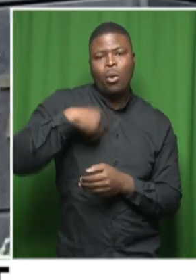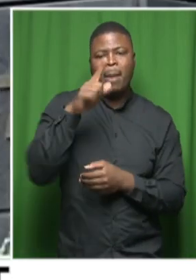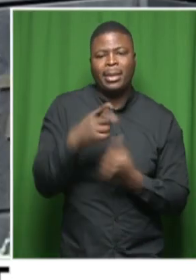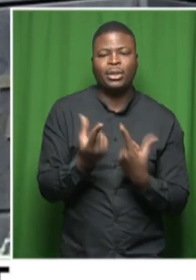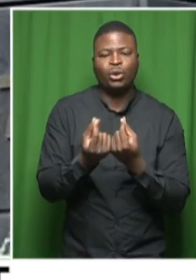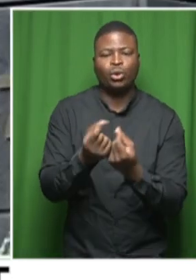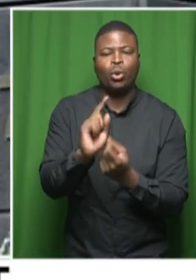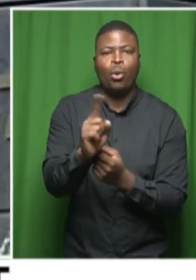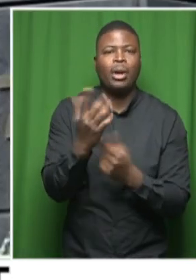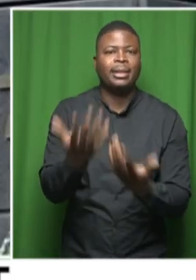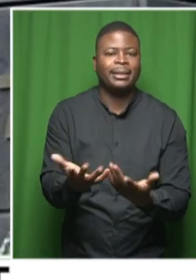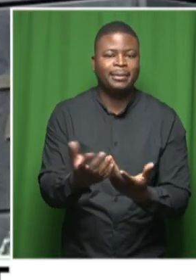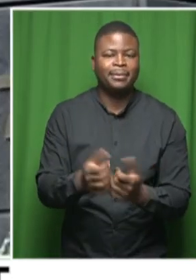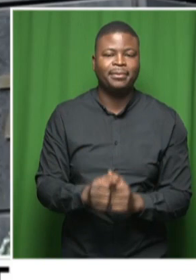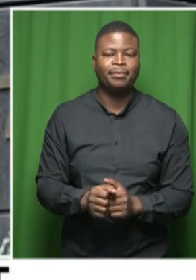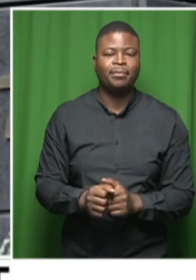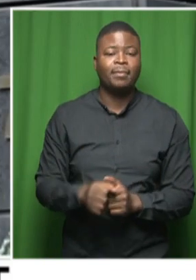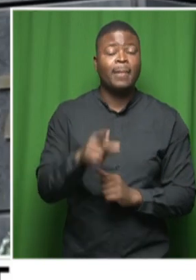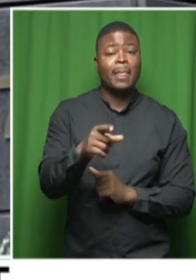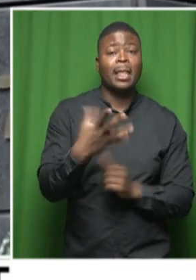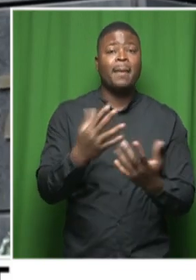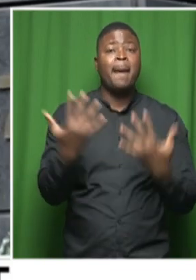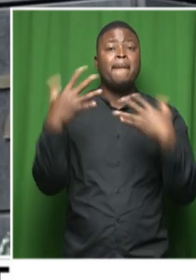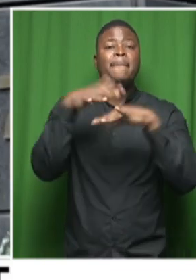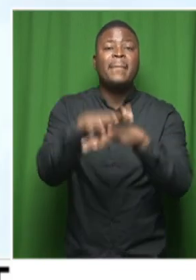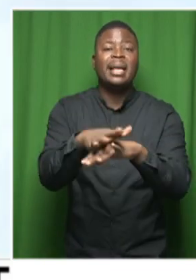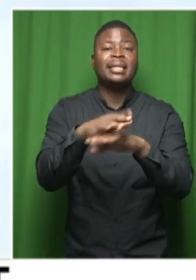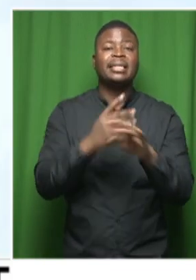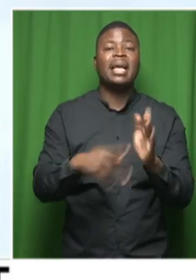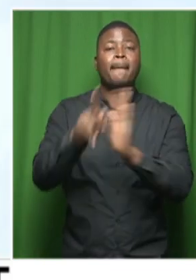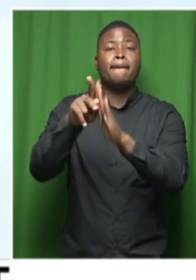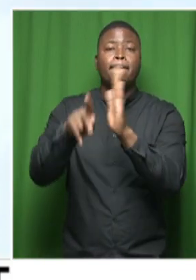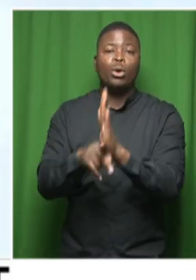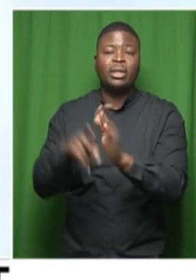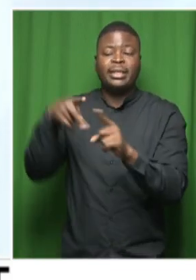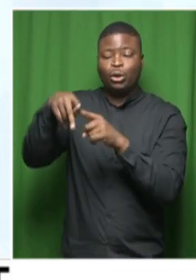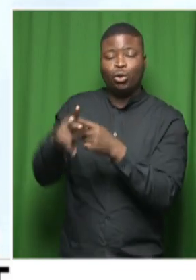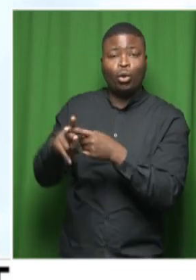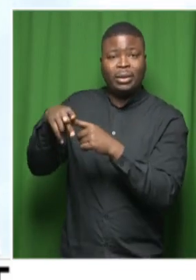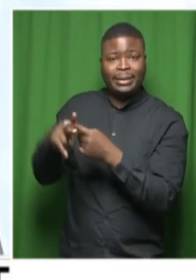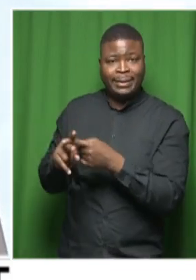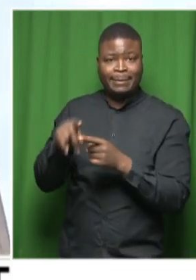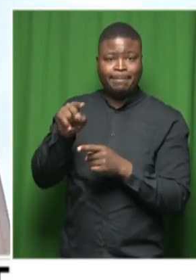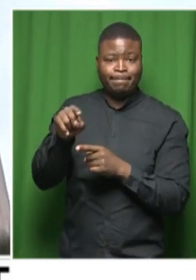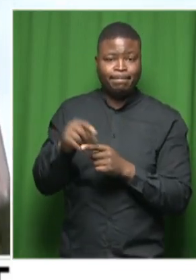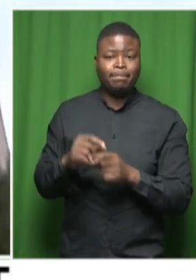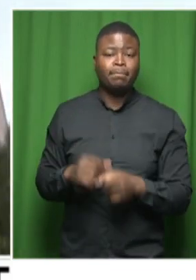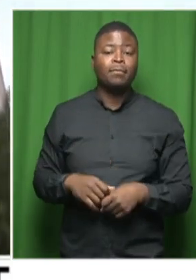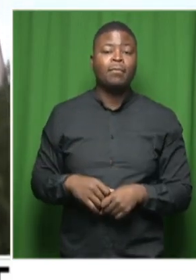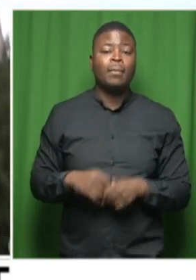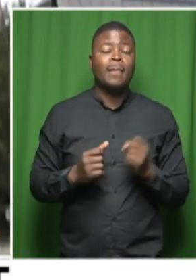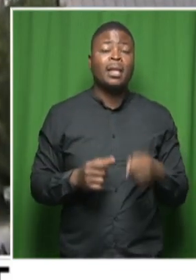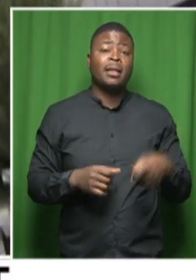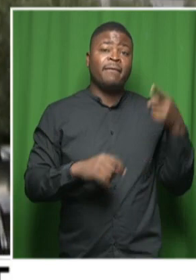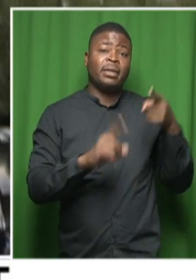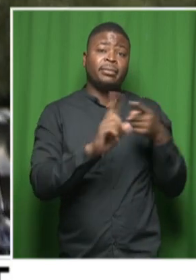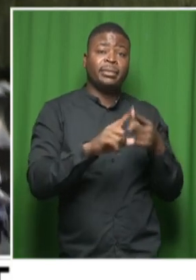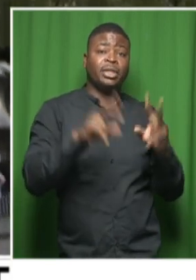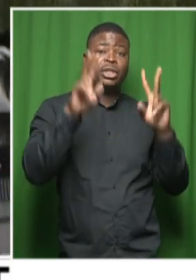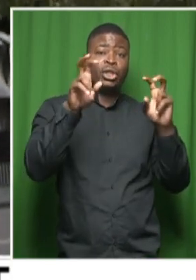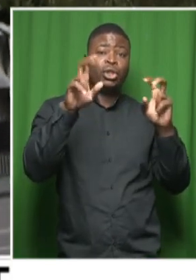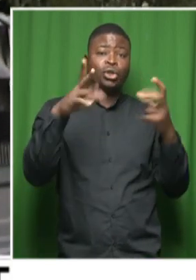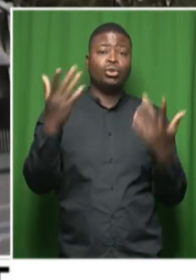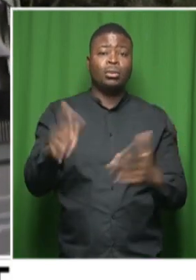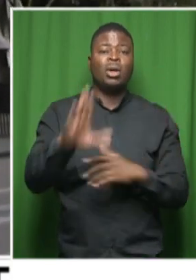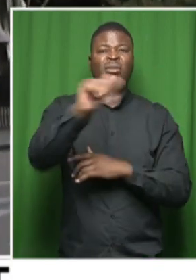point about mixed policy tools, right? The first issue about the Reserve Bank mandate in South